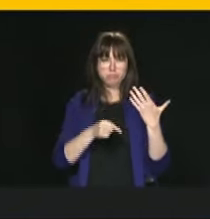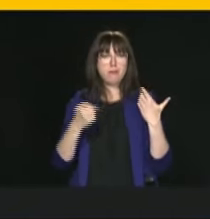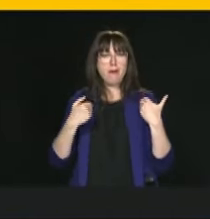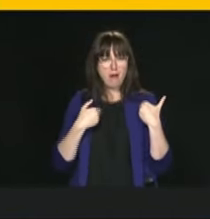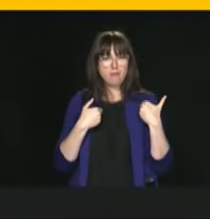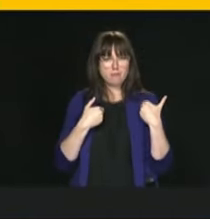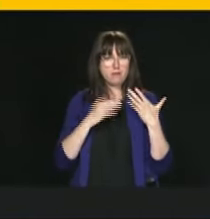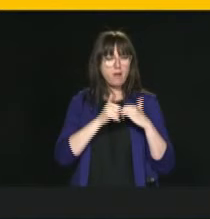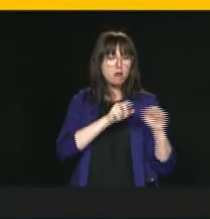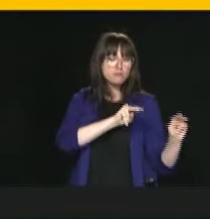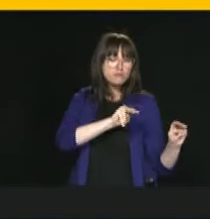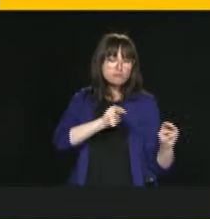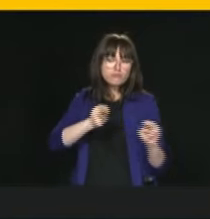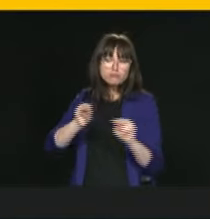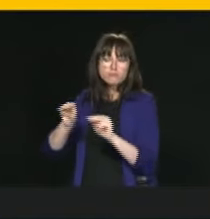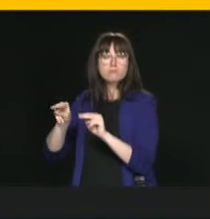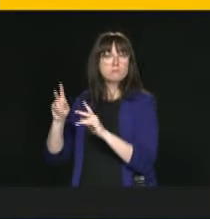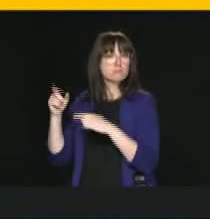use them if necessary.